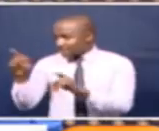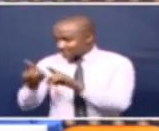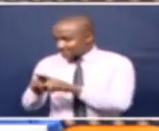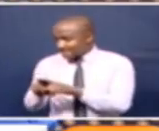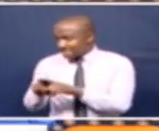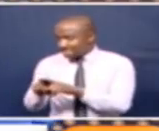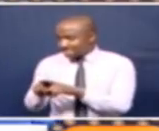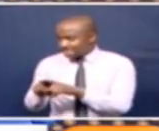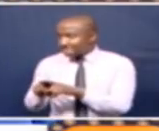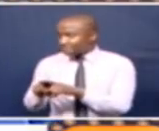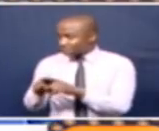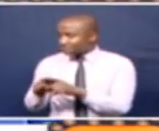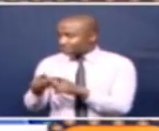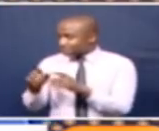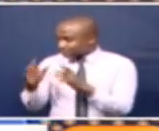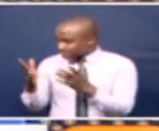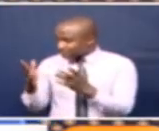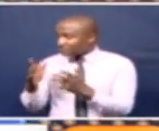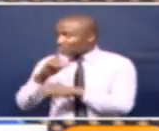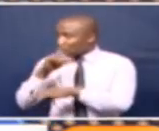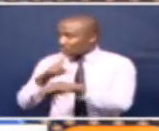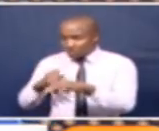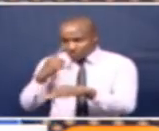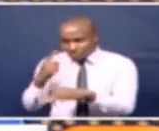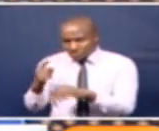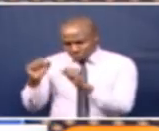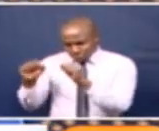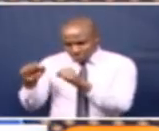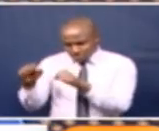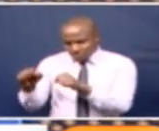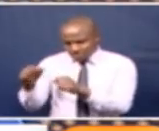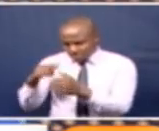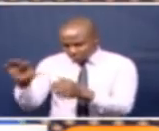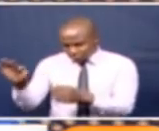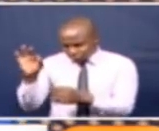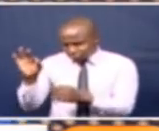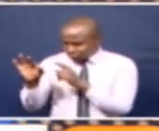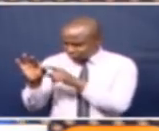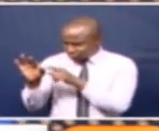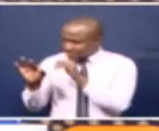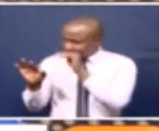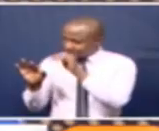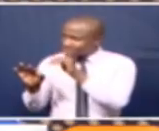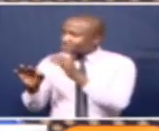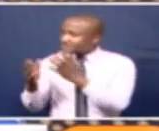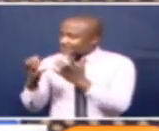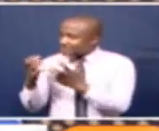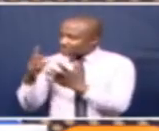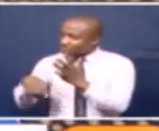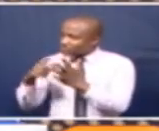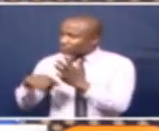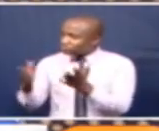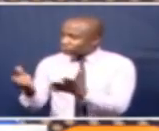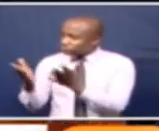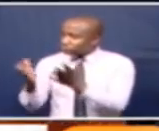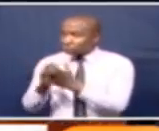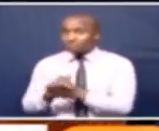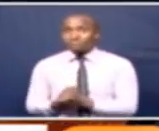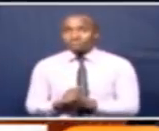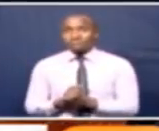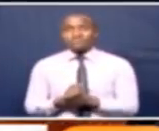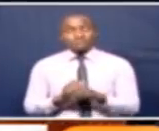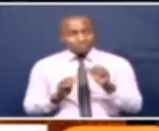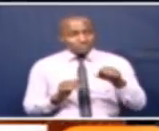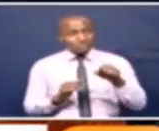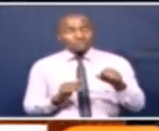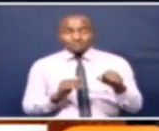as well. The approach was that once you see potential, you single out a student and ask them, what is it that they're struggling with? Yeah, so I'd really